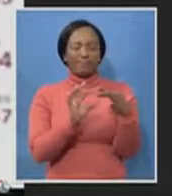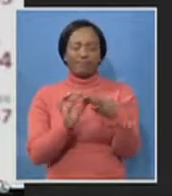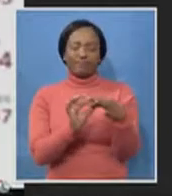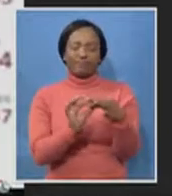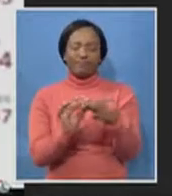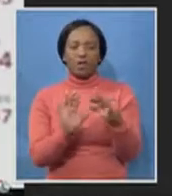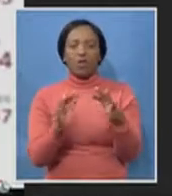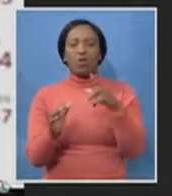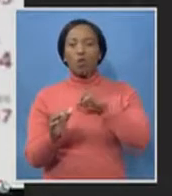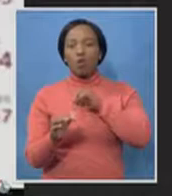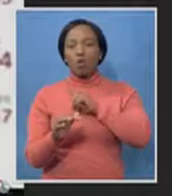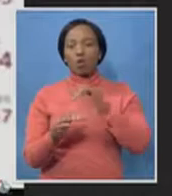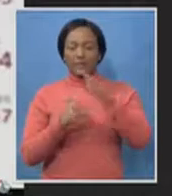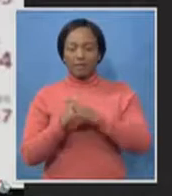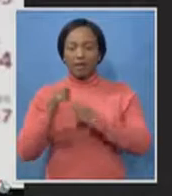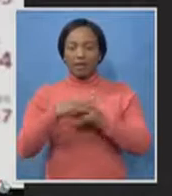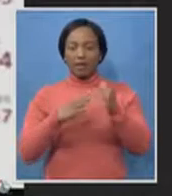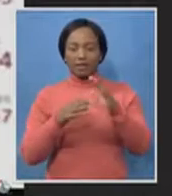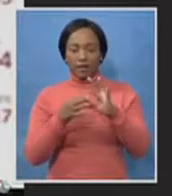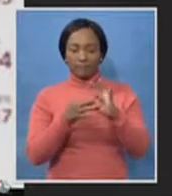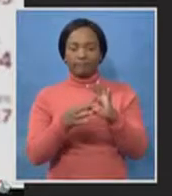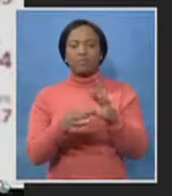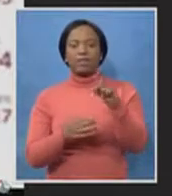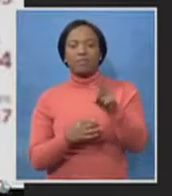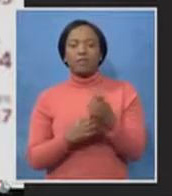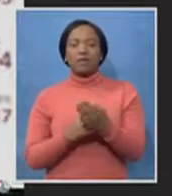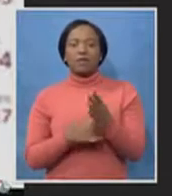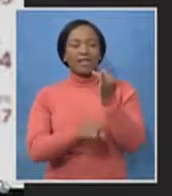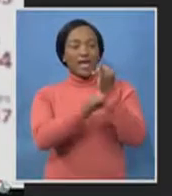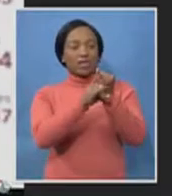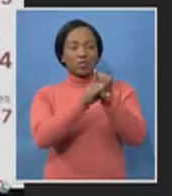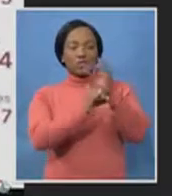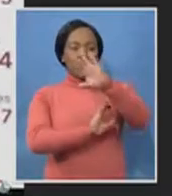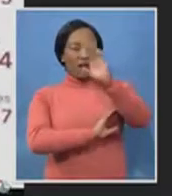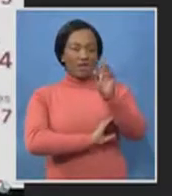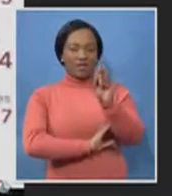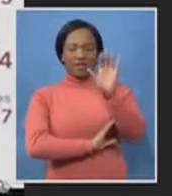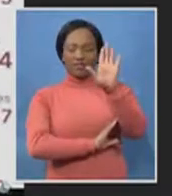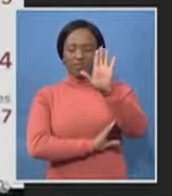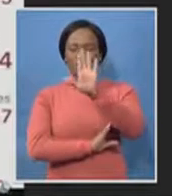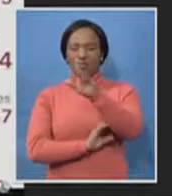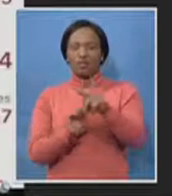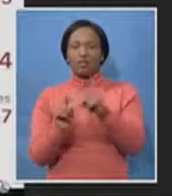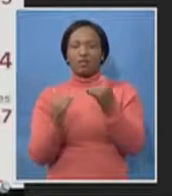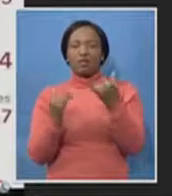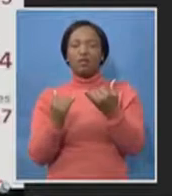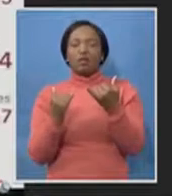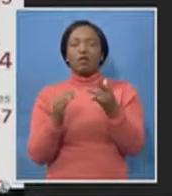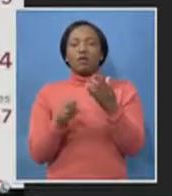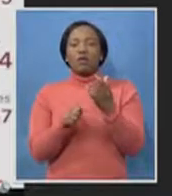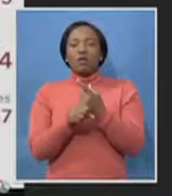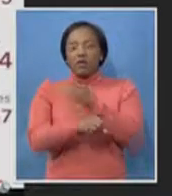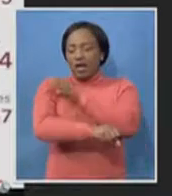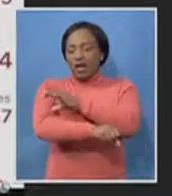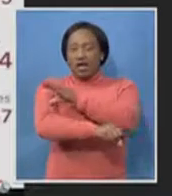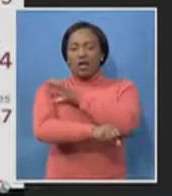on. The institutions in Africa, we've already done a desk review of what clinical sites are available. There are over 80